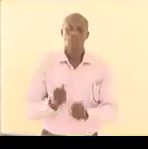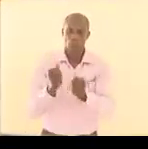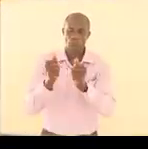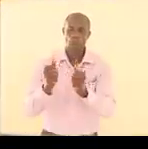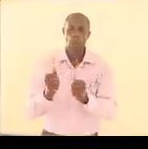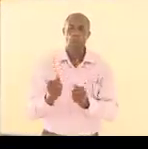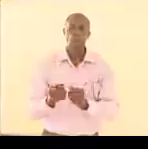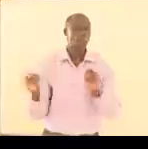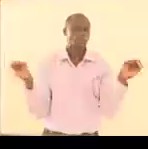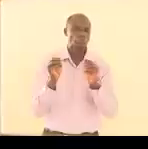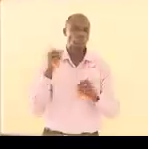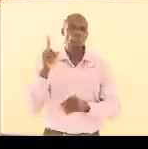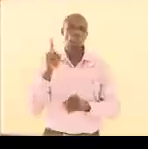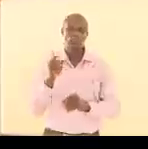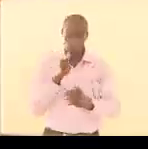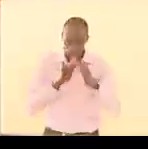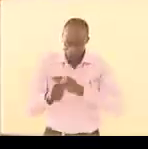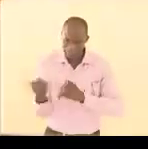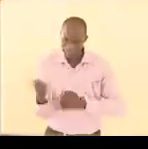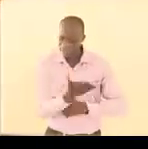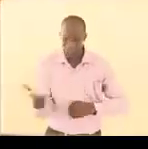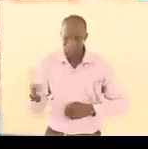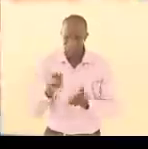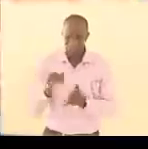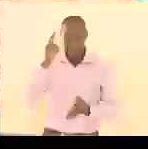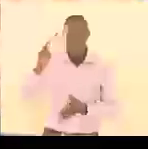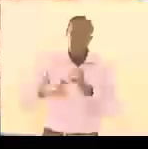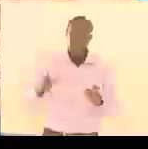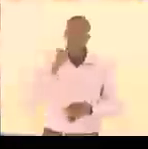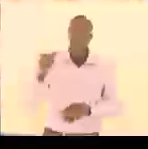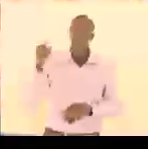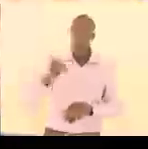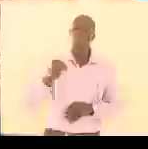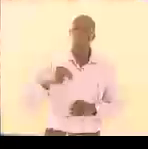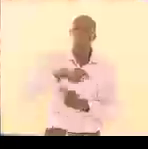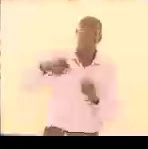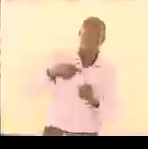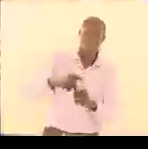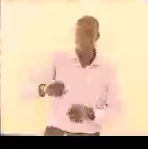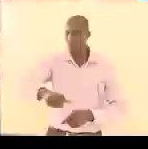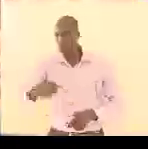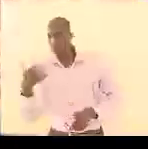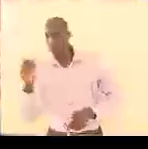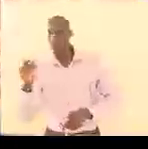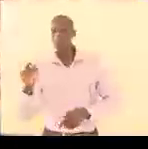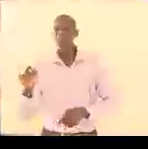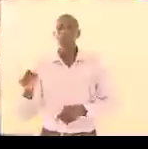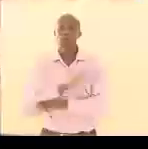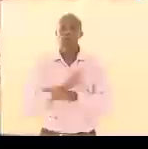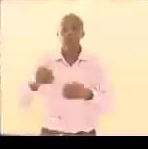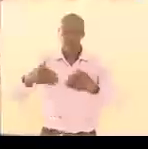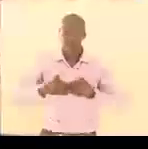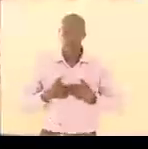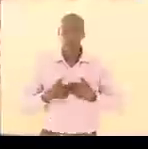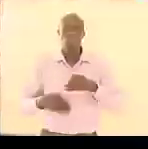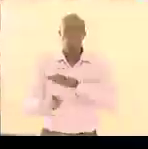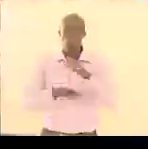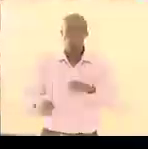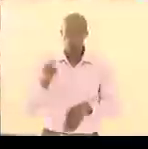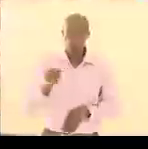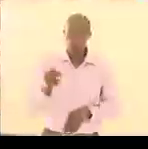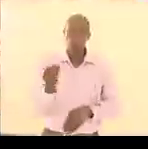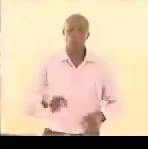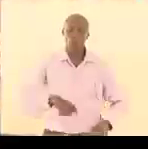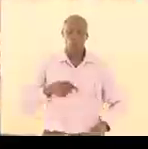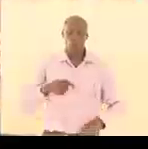Christians. No one hoarded anything that he did not need when others lacked basic necessities